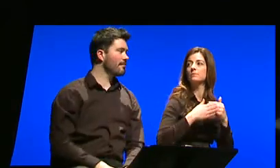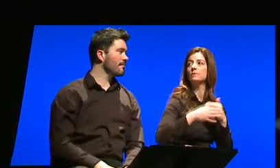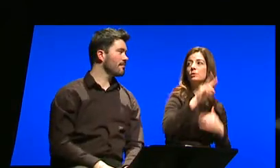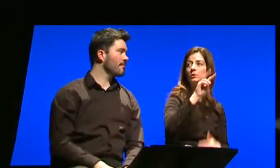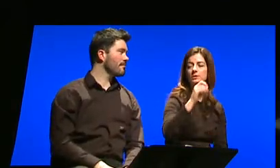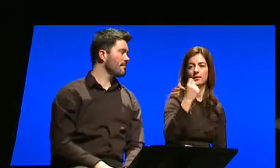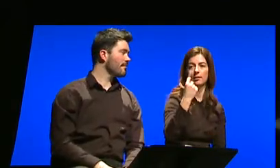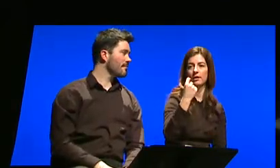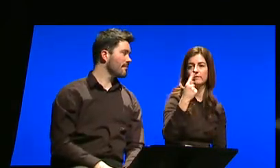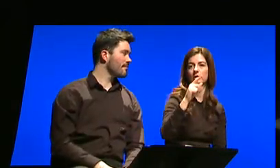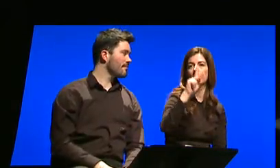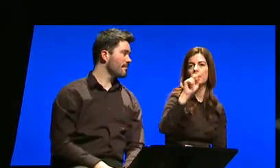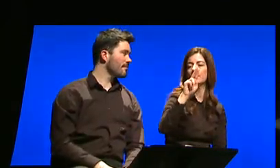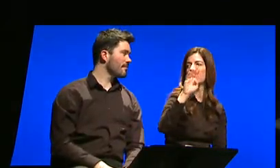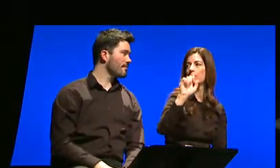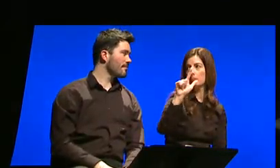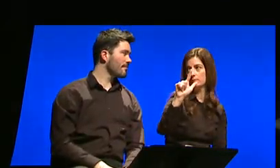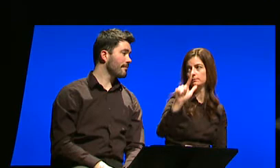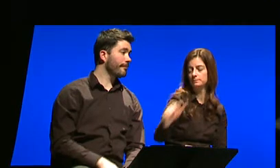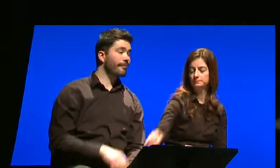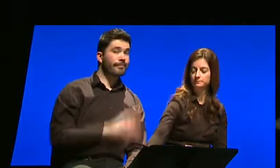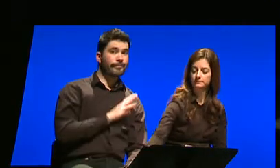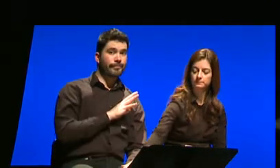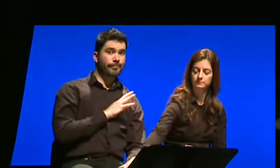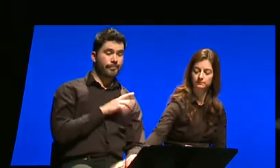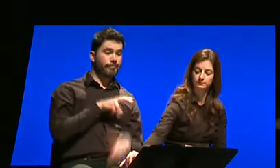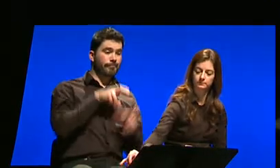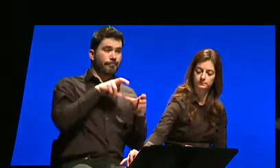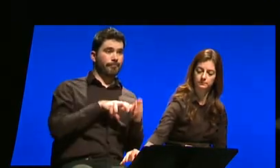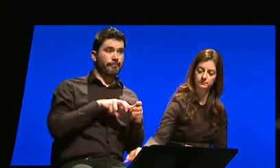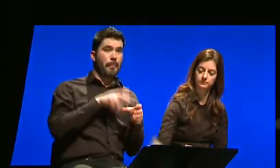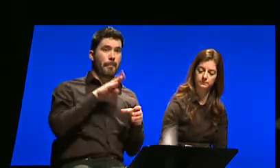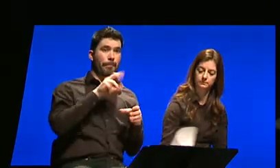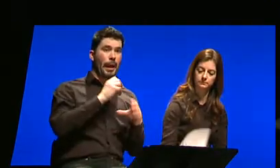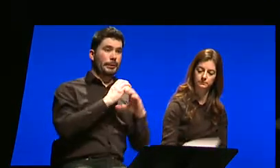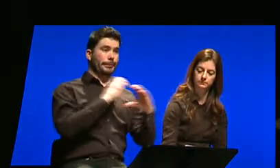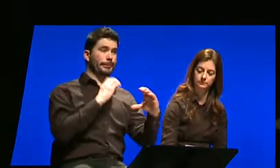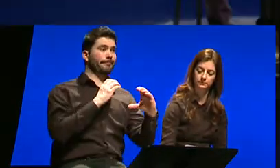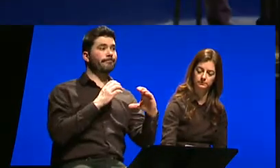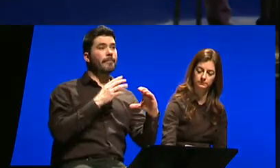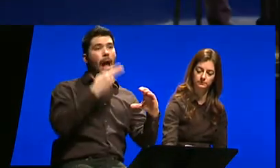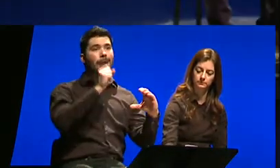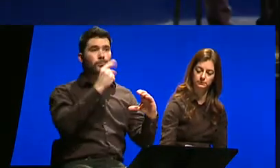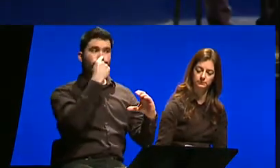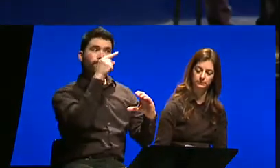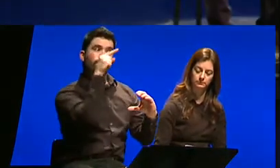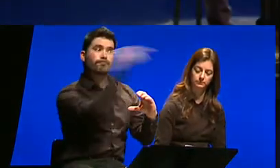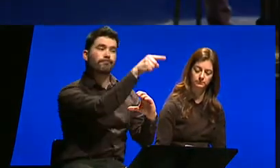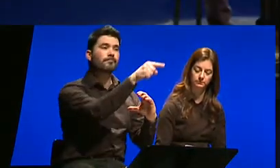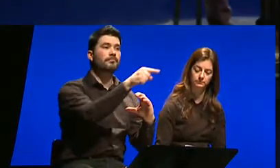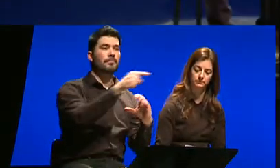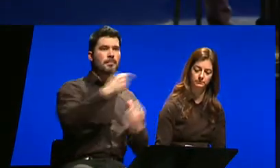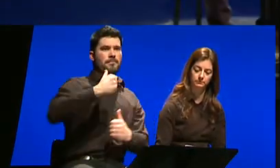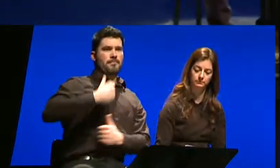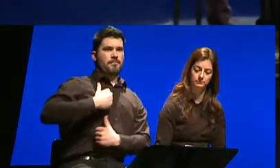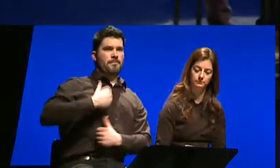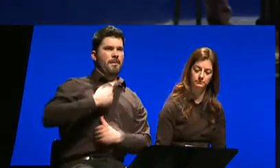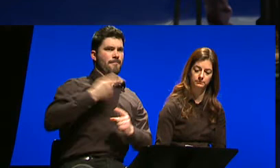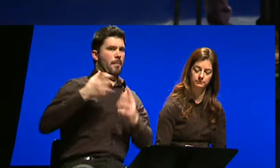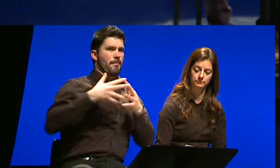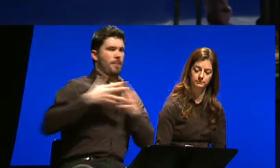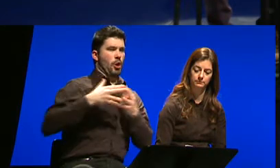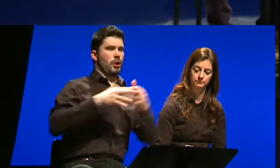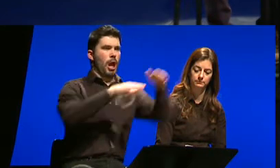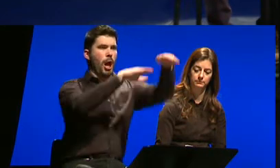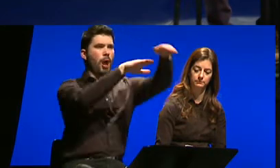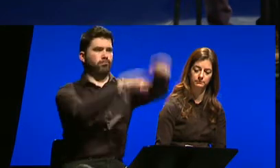2011. Kabul. I am on a bus. We are about 600 feet from my high school. An American military convoy is in